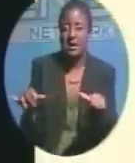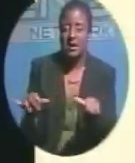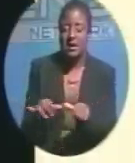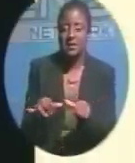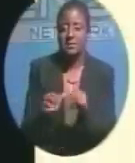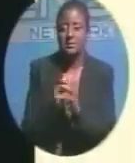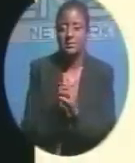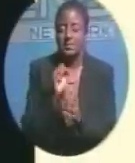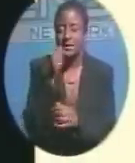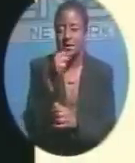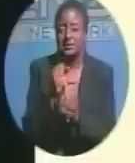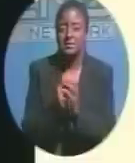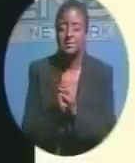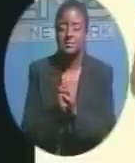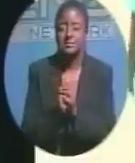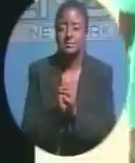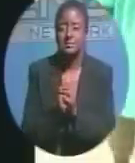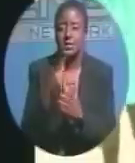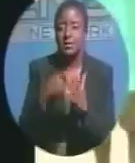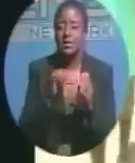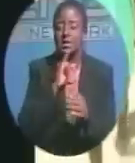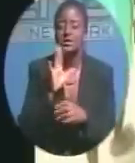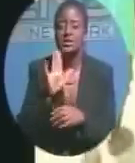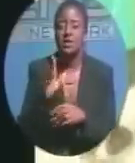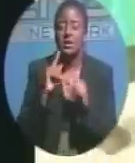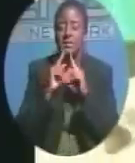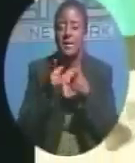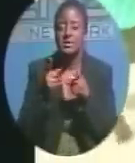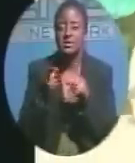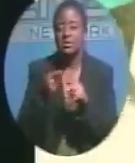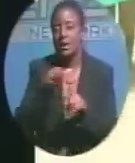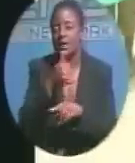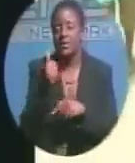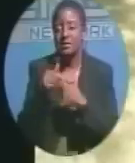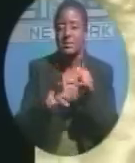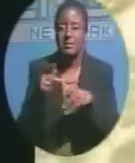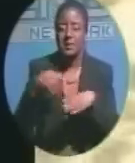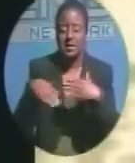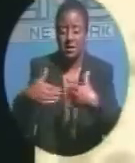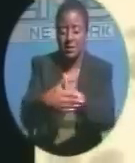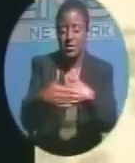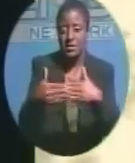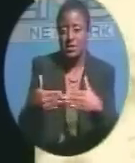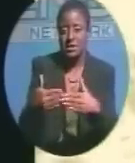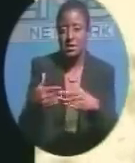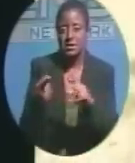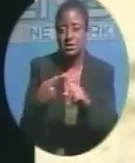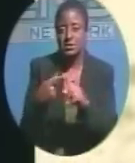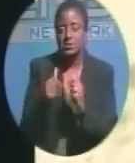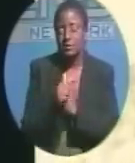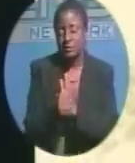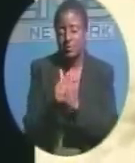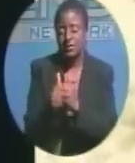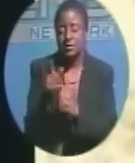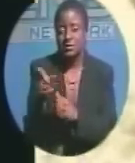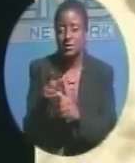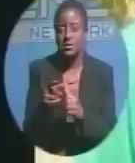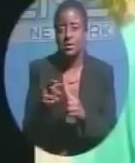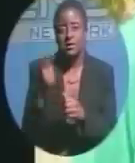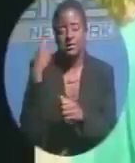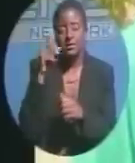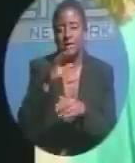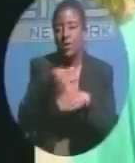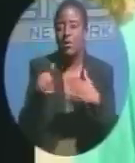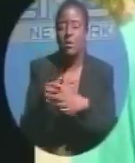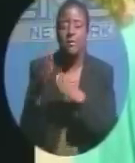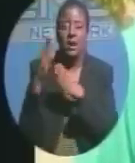Yeah, definitely. What is your message to other people in the community so they could be like you? Mm-hmm. In fact, the Bahamas could be a clean place. What is your